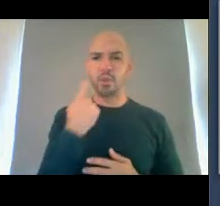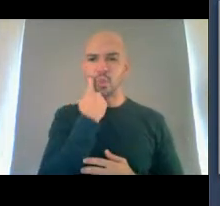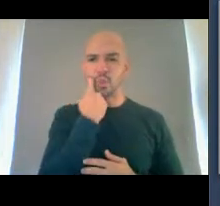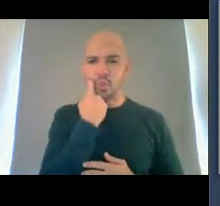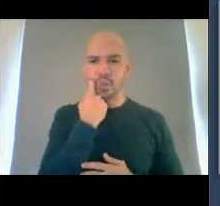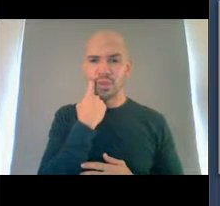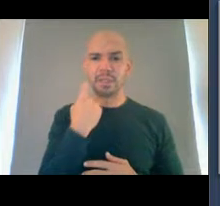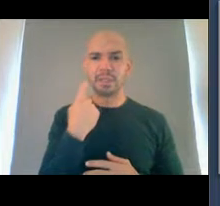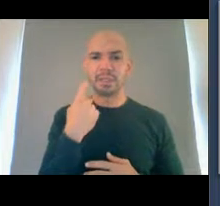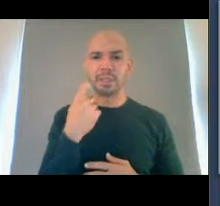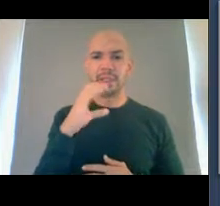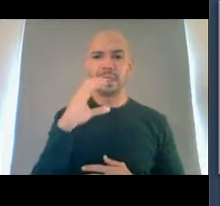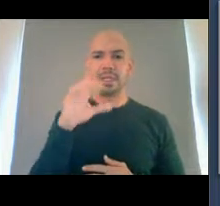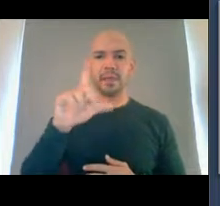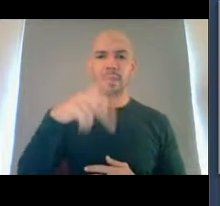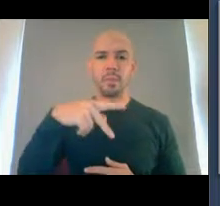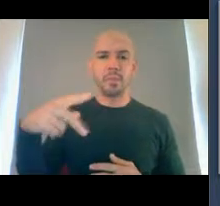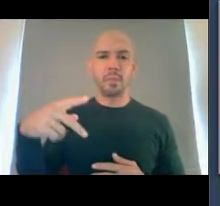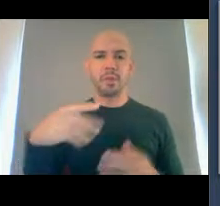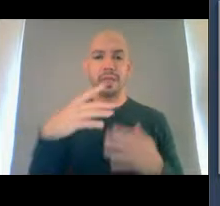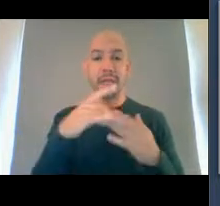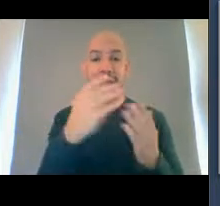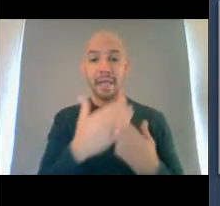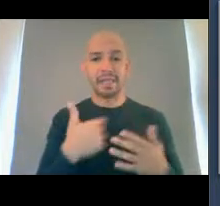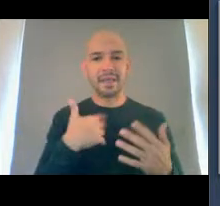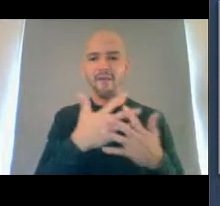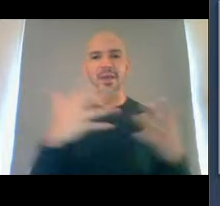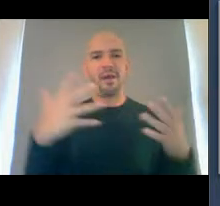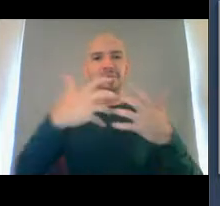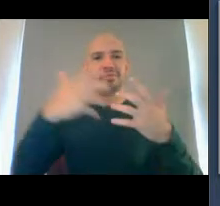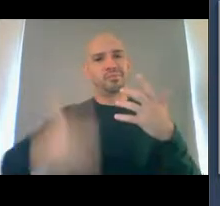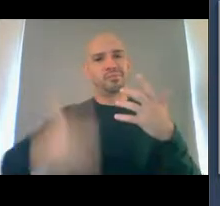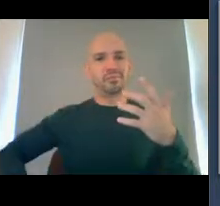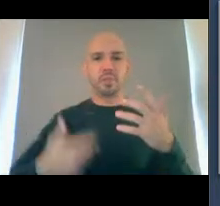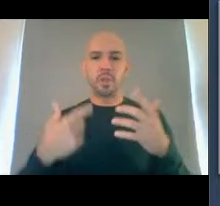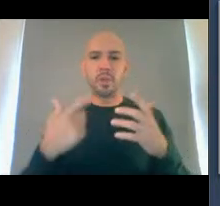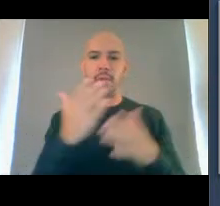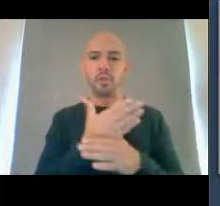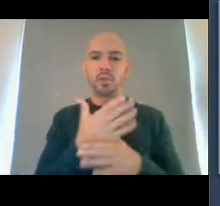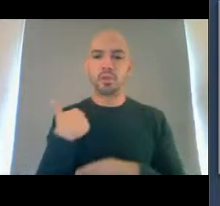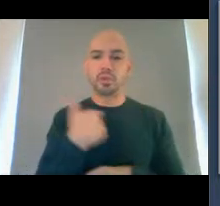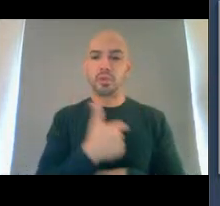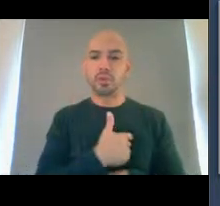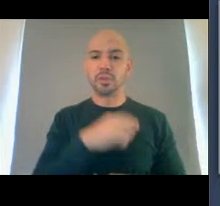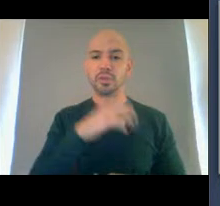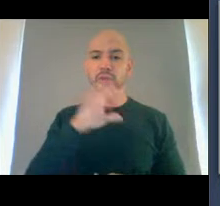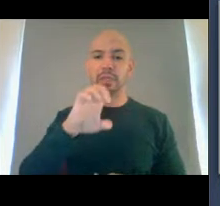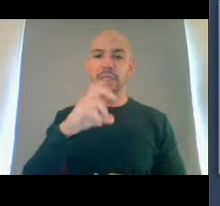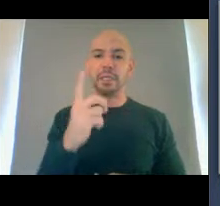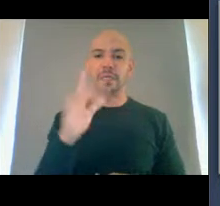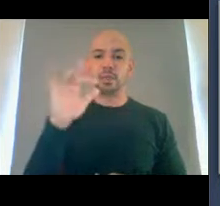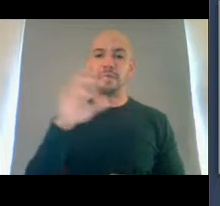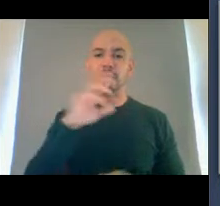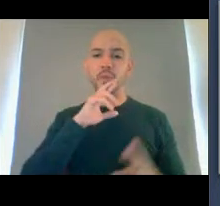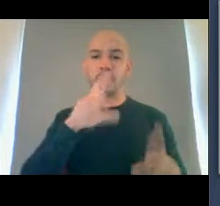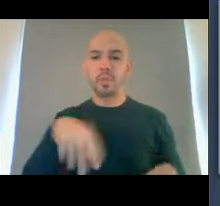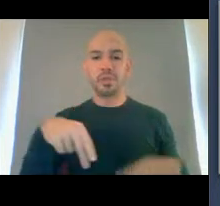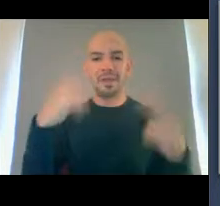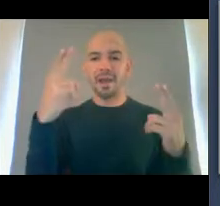found high levels of misalignment between our state climate targets and transportation funding with only two percent of our transportation funding and alignment